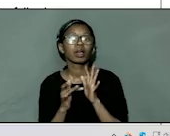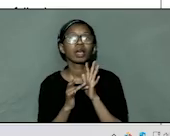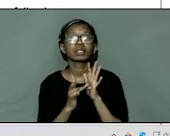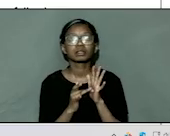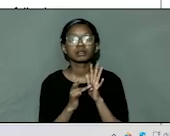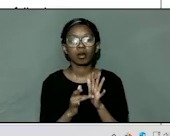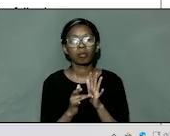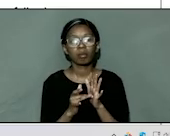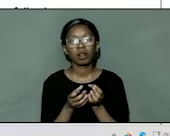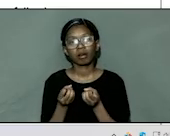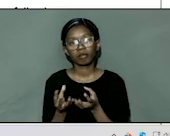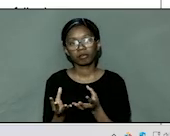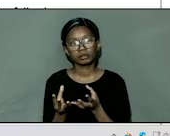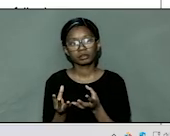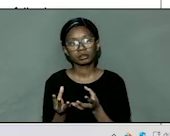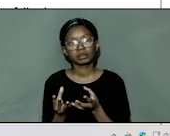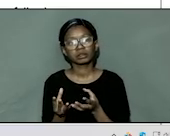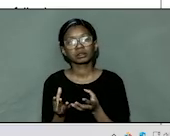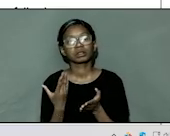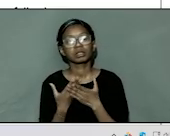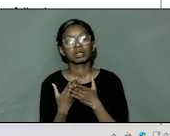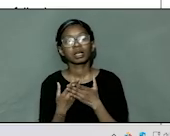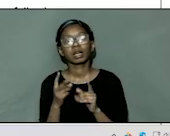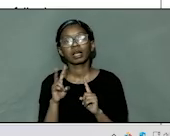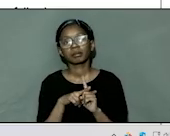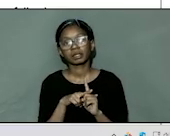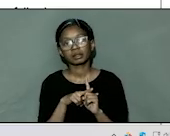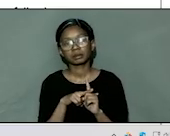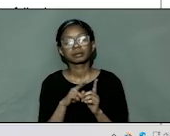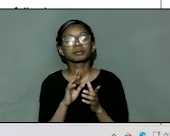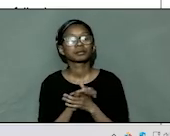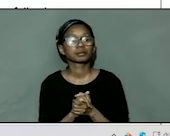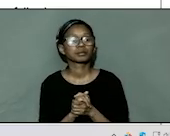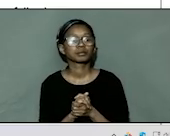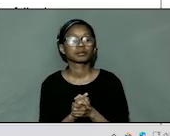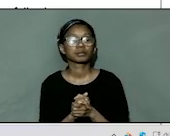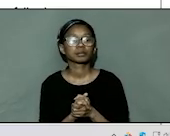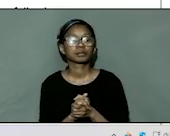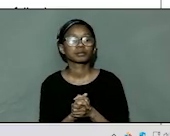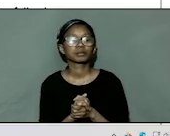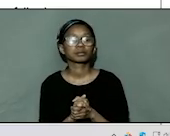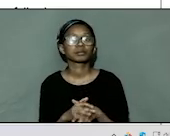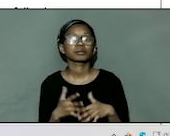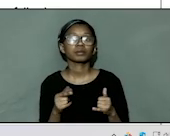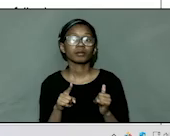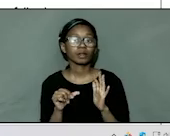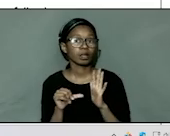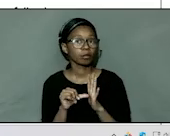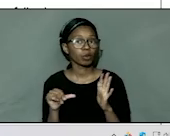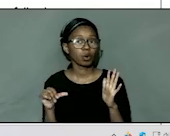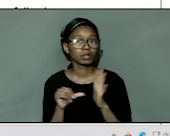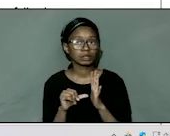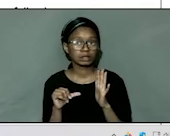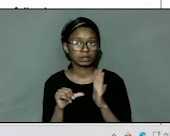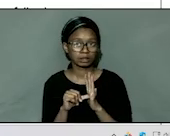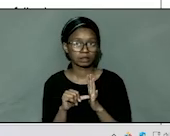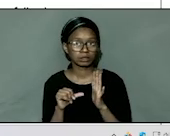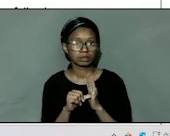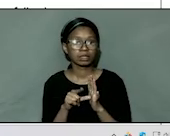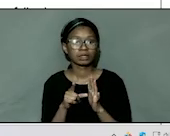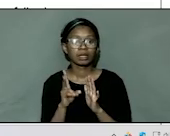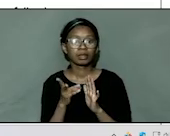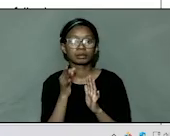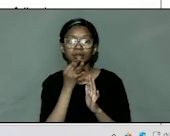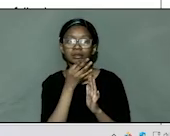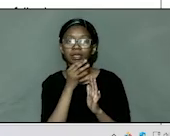be given by using application. So this one, very important. It also states